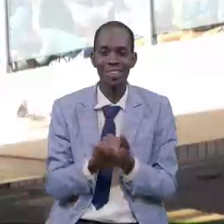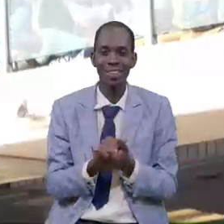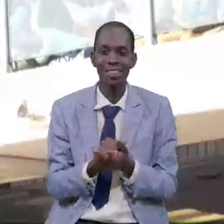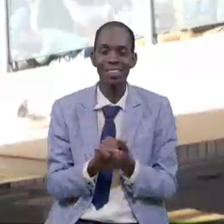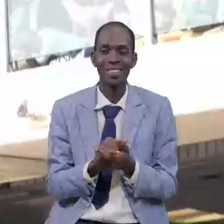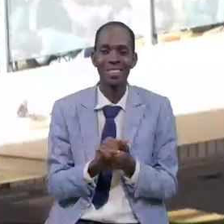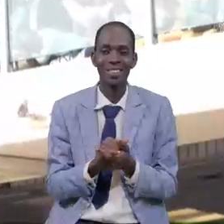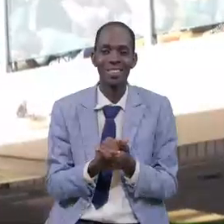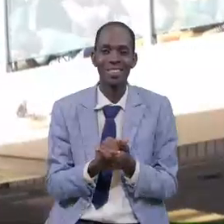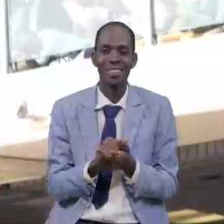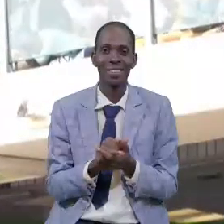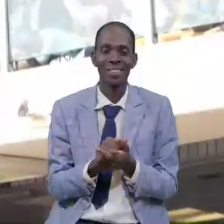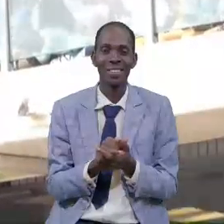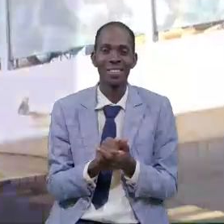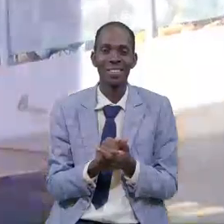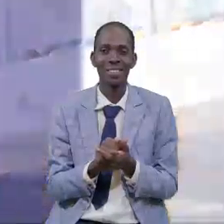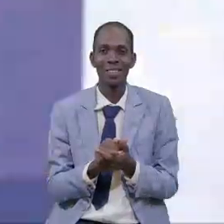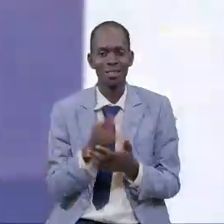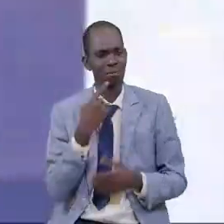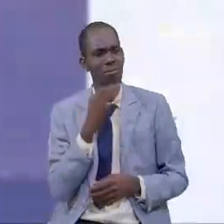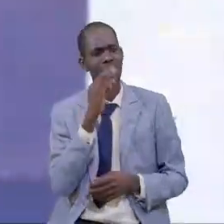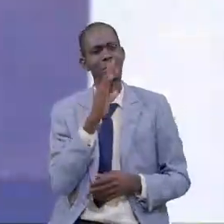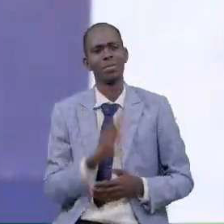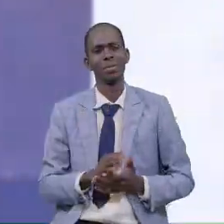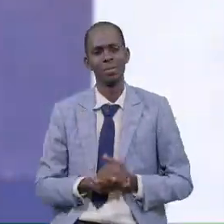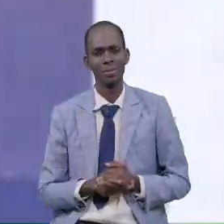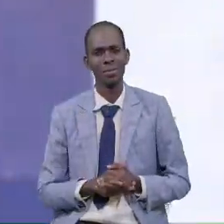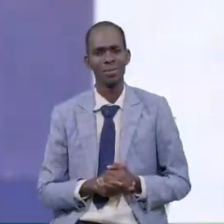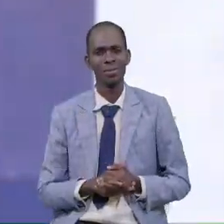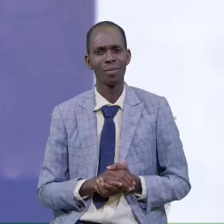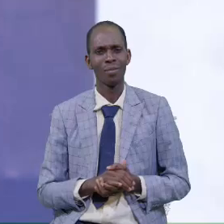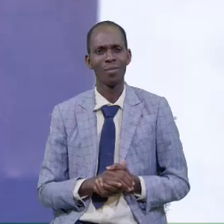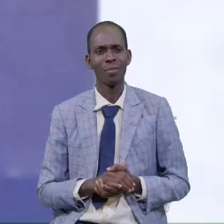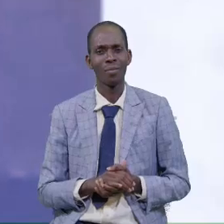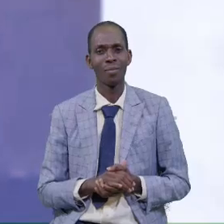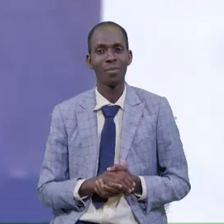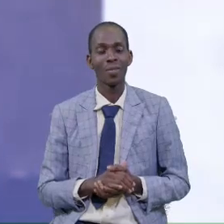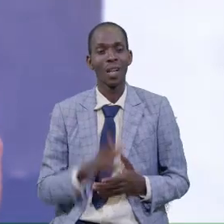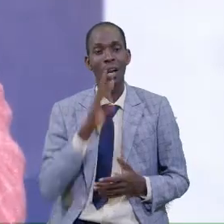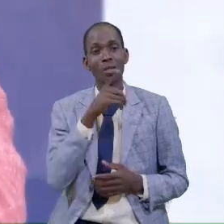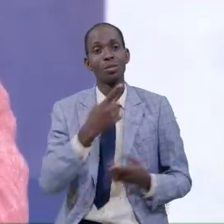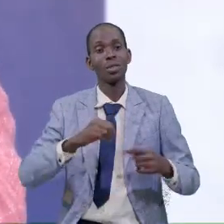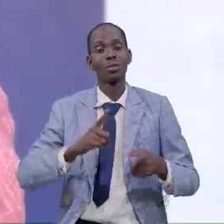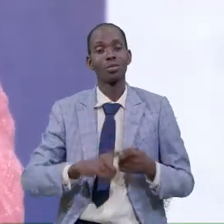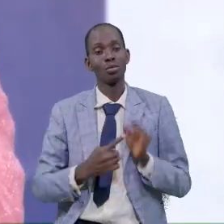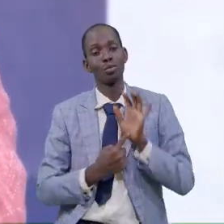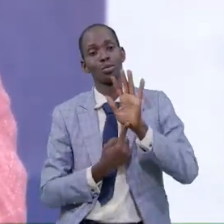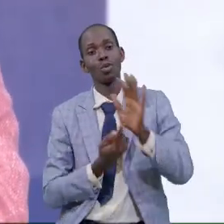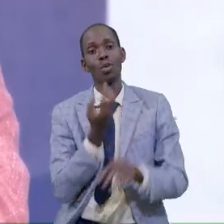You say, Pastor, are you blowing your trumpet? Yes.